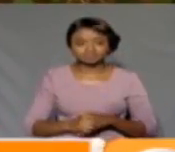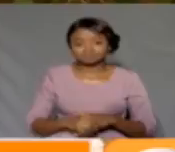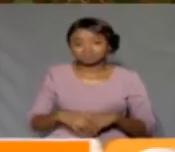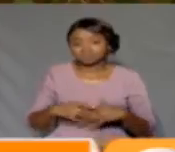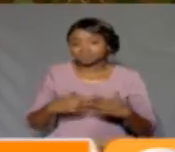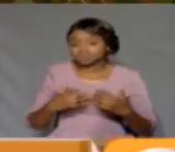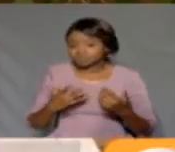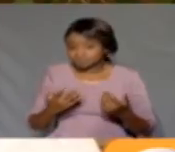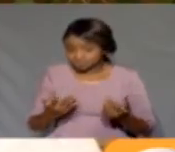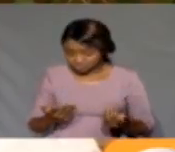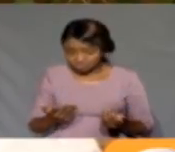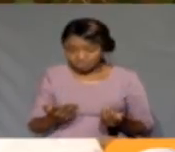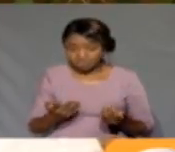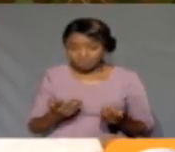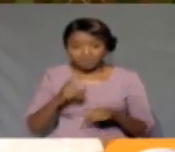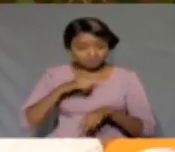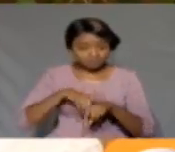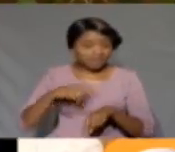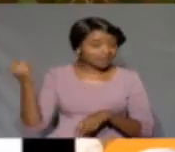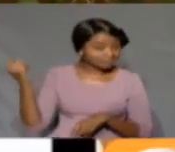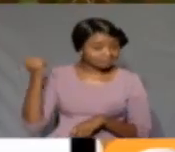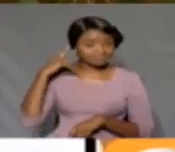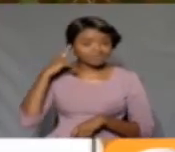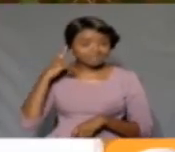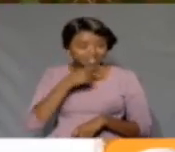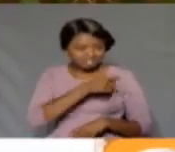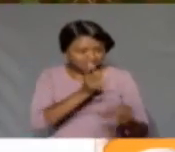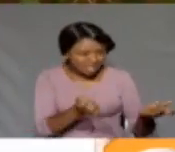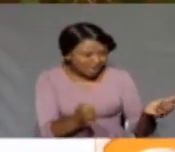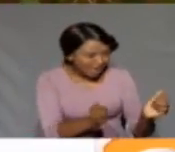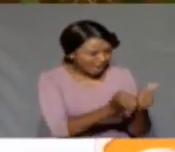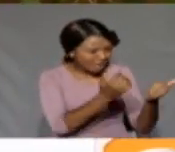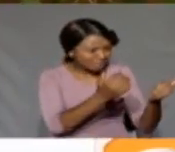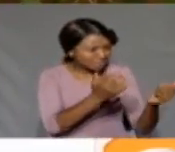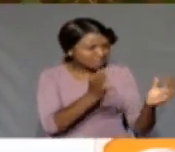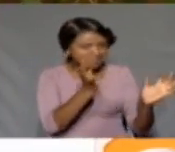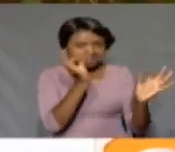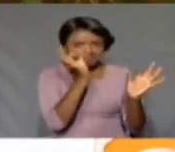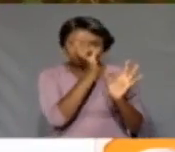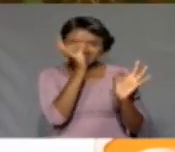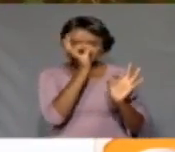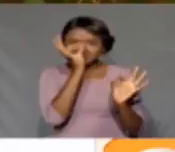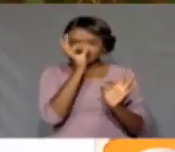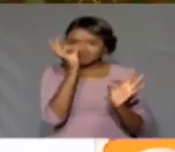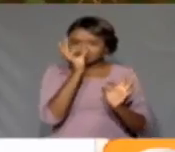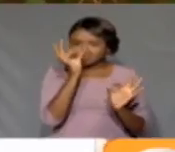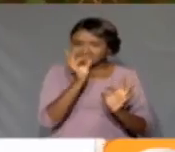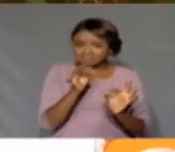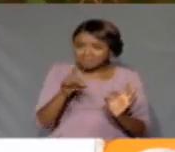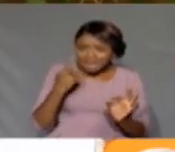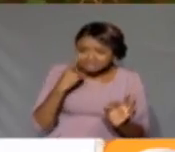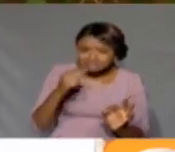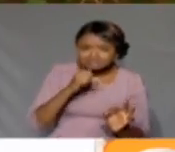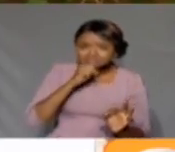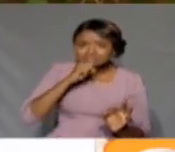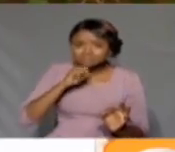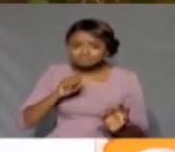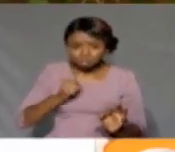kukuja kujua kwamba mambo imetendeka hapa, ni mama hakuonekana, msichana